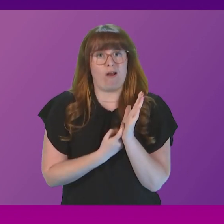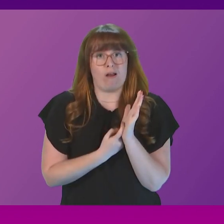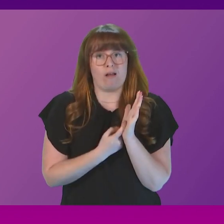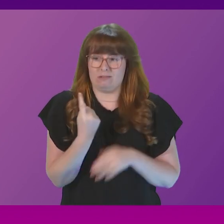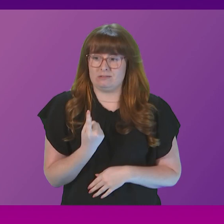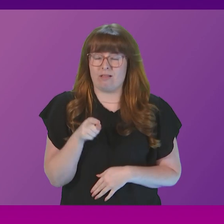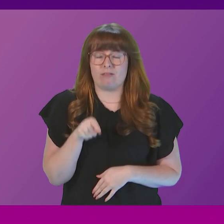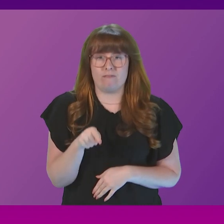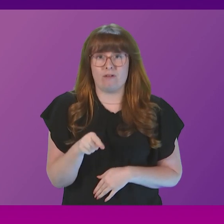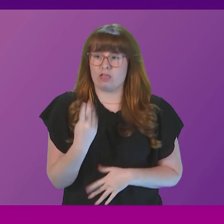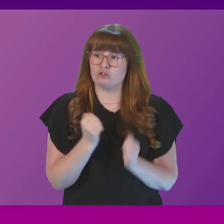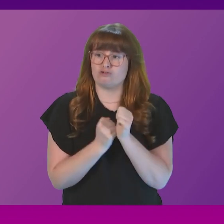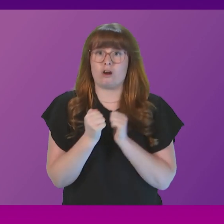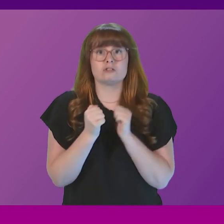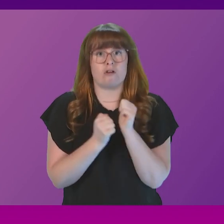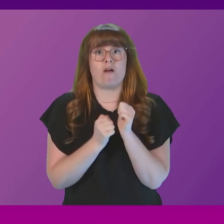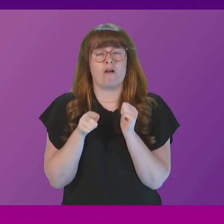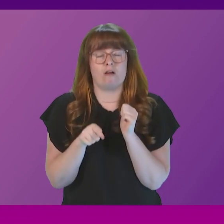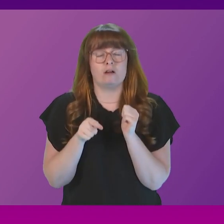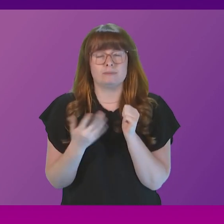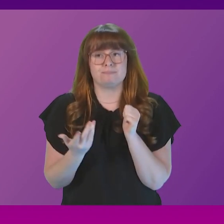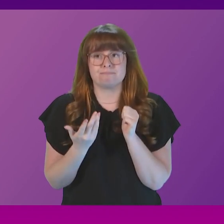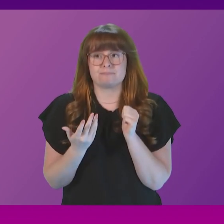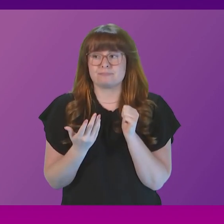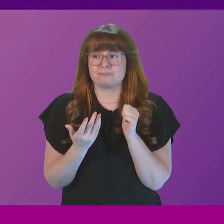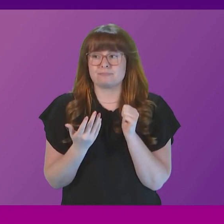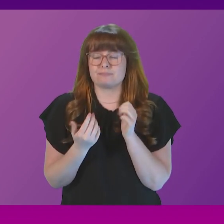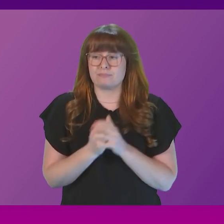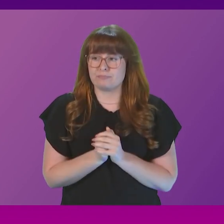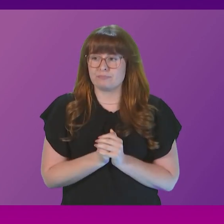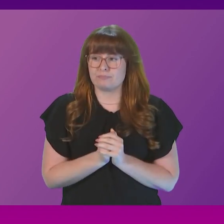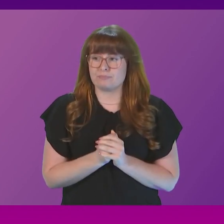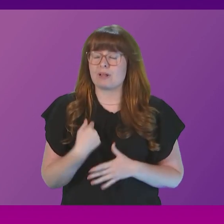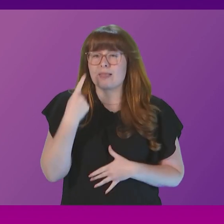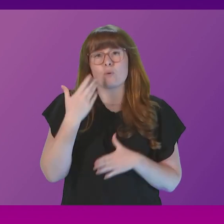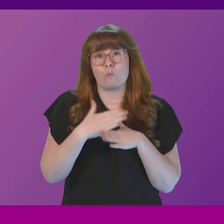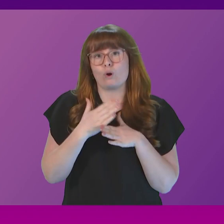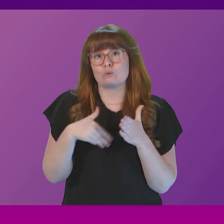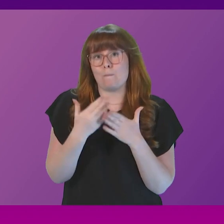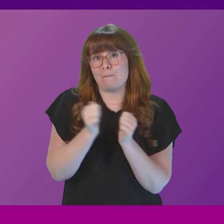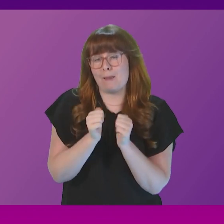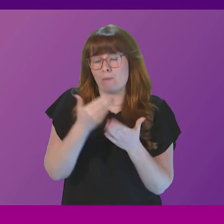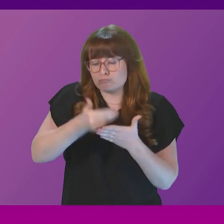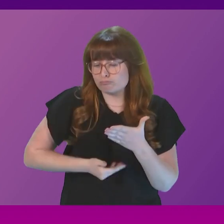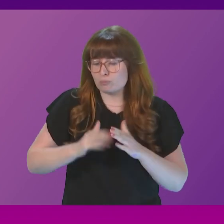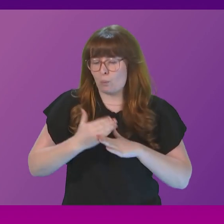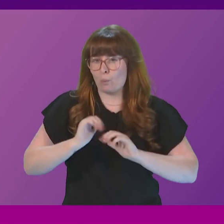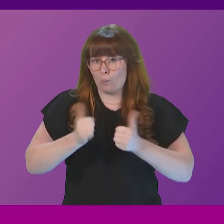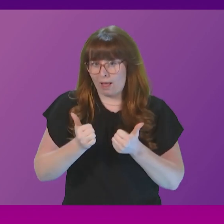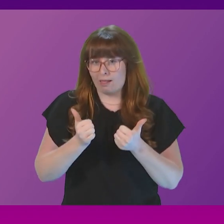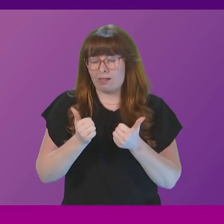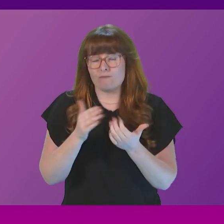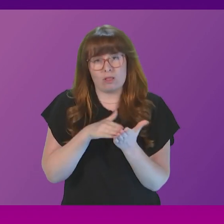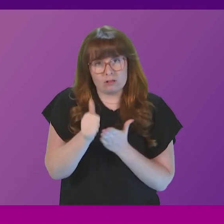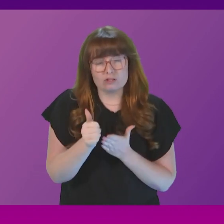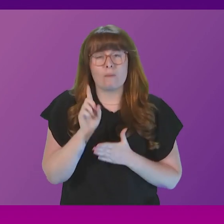look, as a structure, you know, I think it works on paper. I think it's more the culture as opposed to the actual